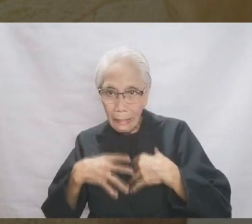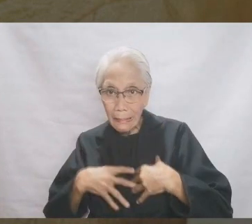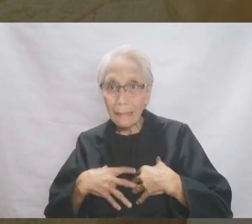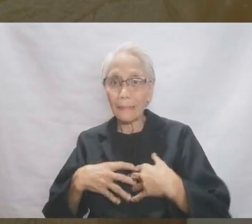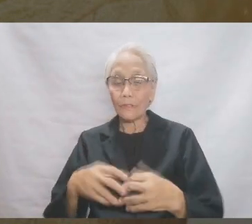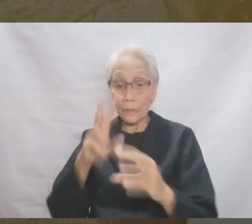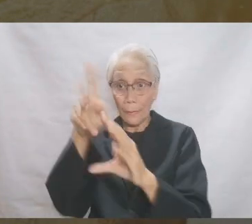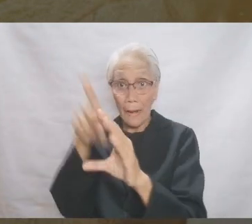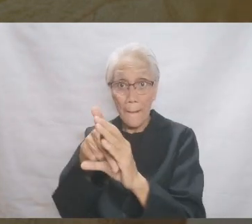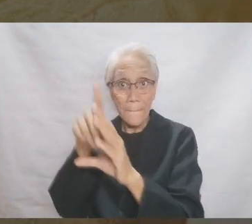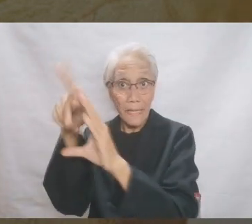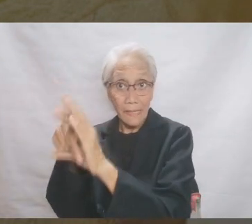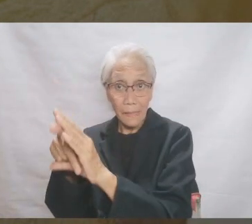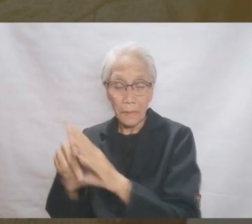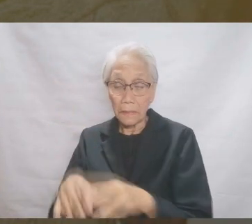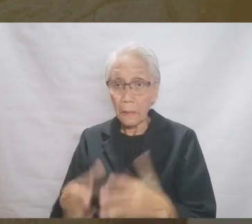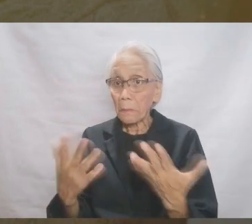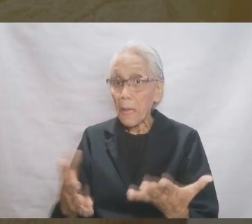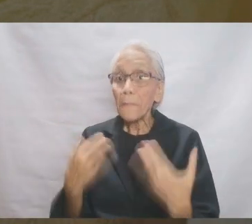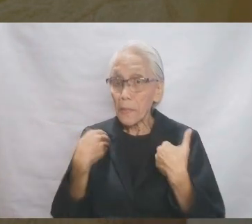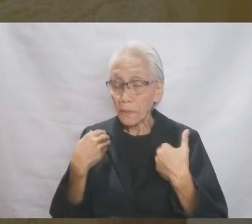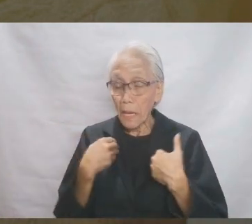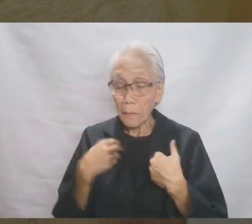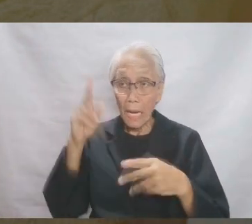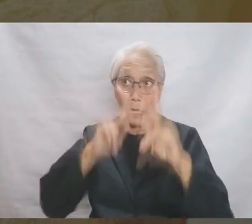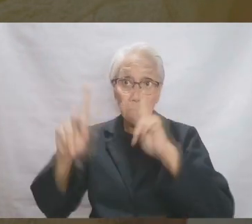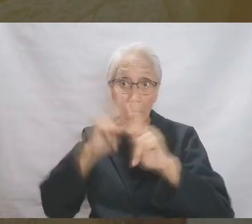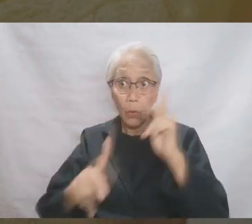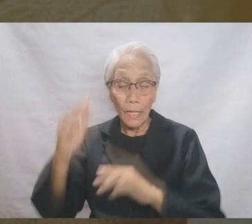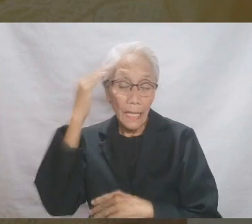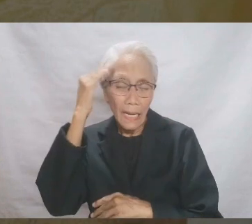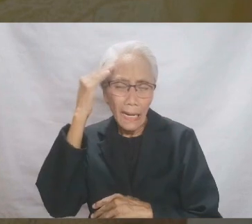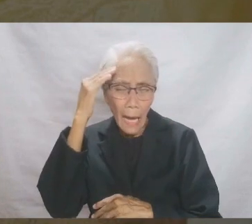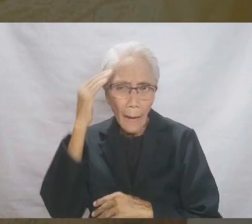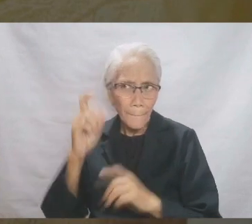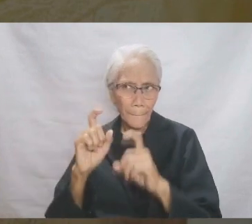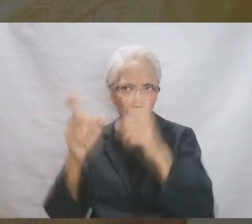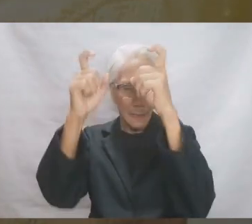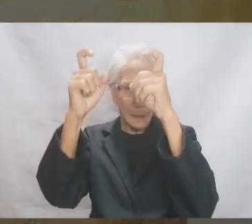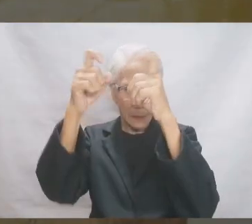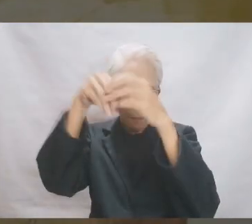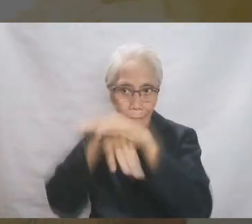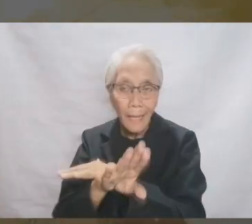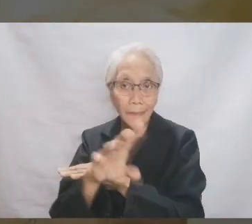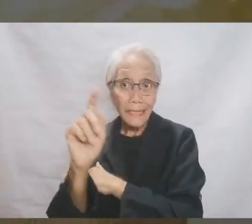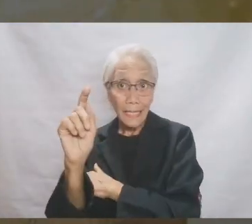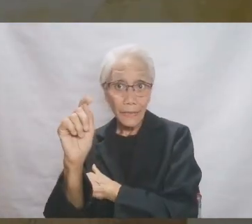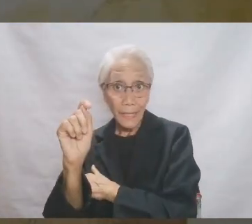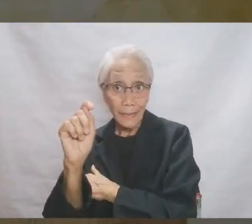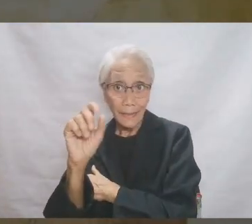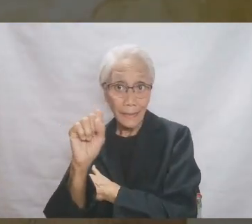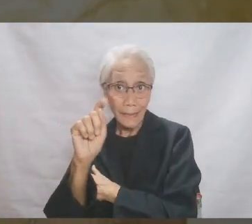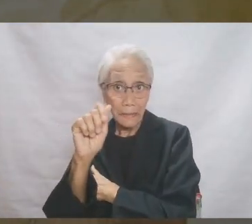trance state sa participants. In fact, may mga tao nga tayong kakilala na napakabilis pumasok sa